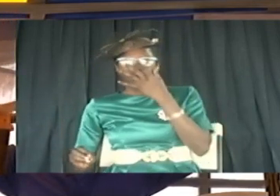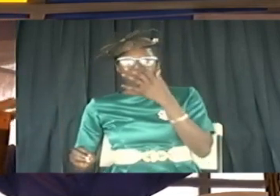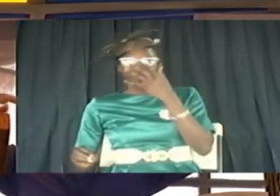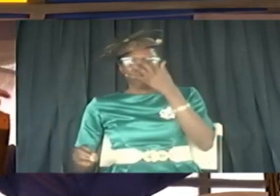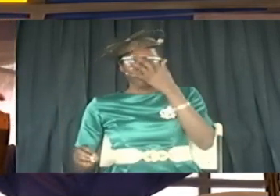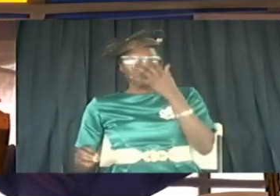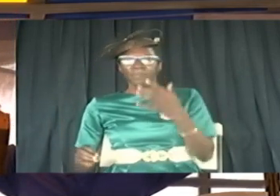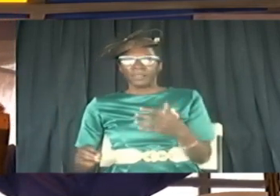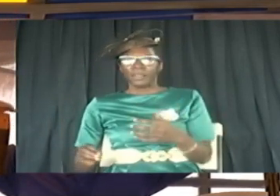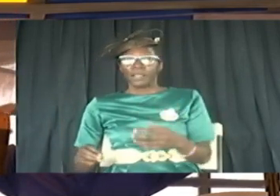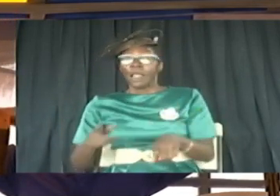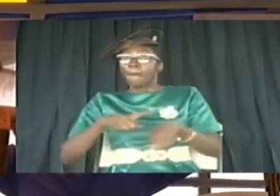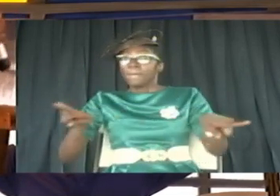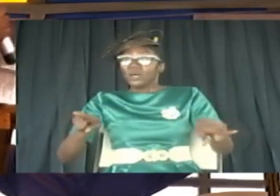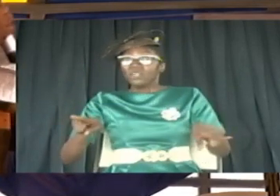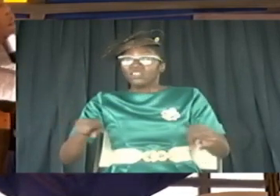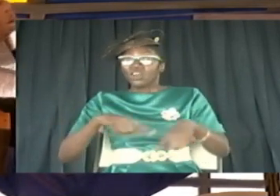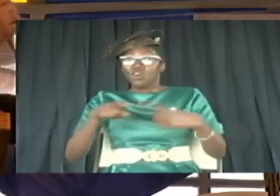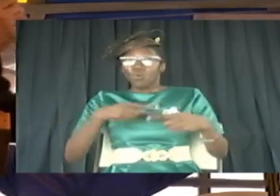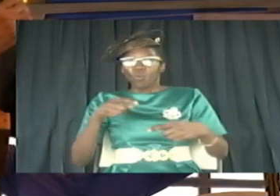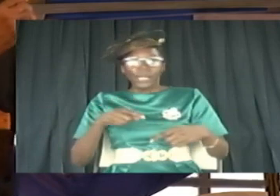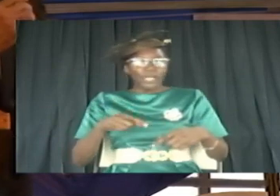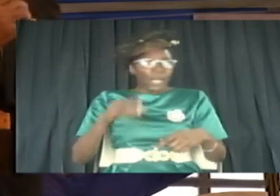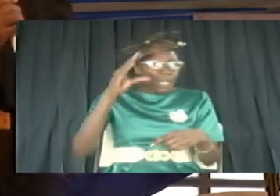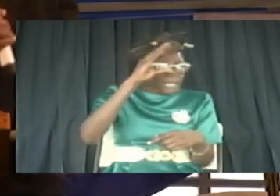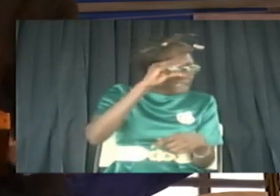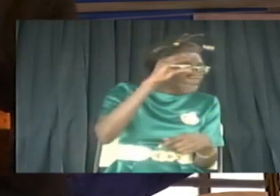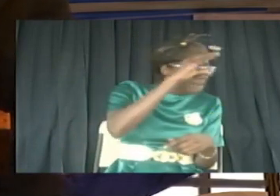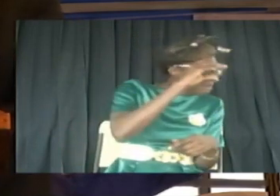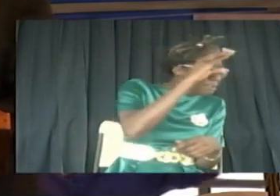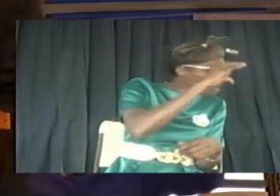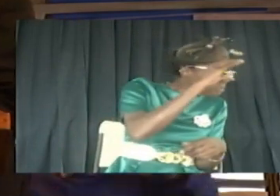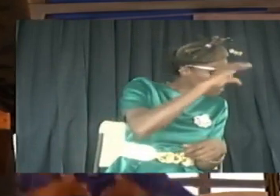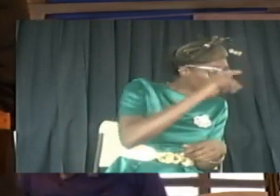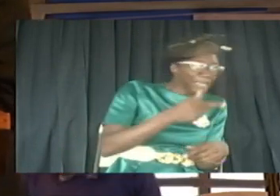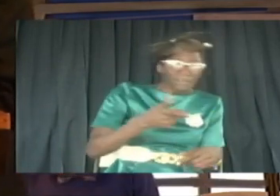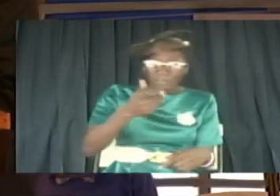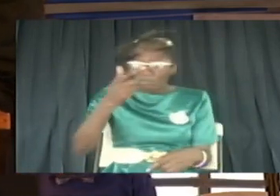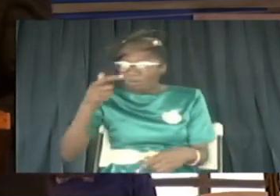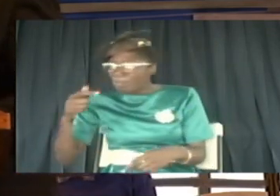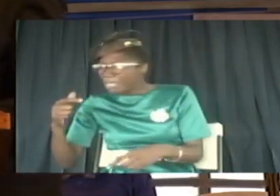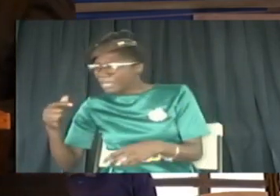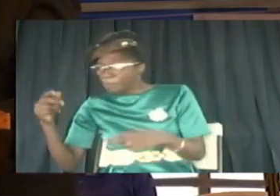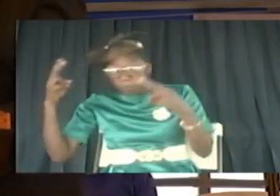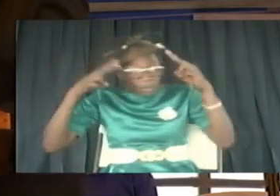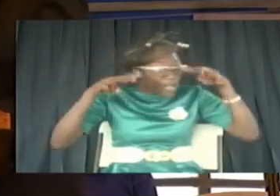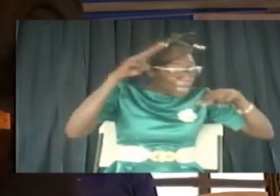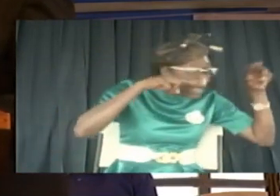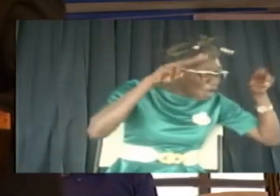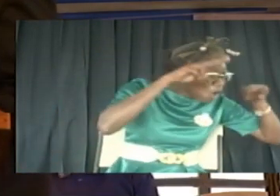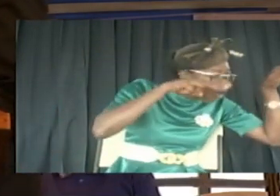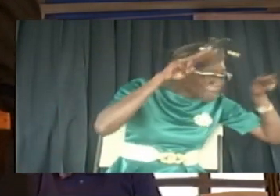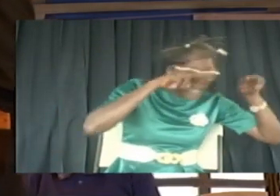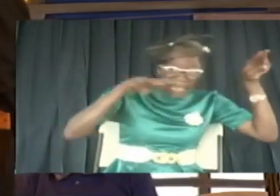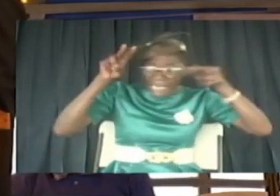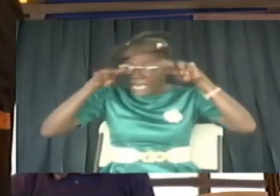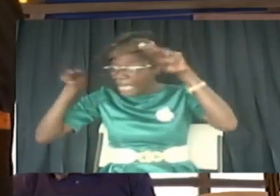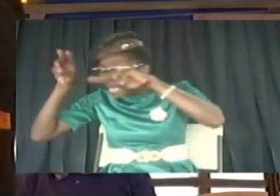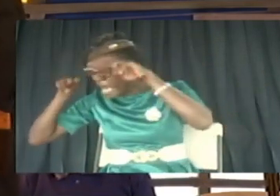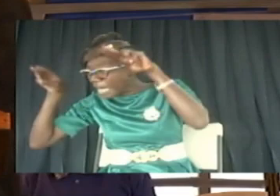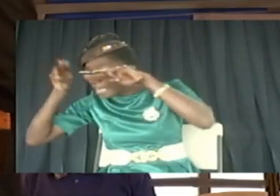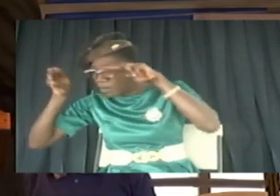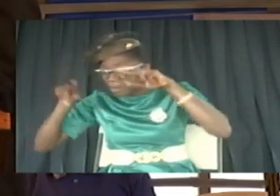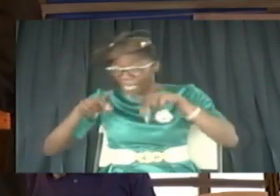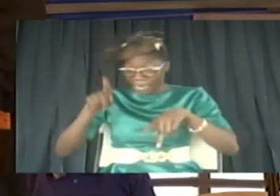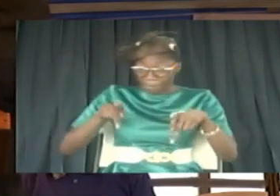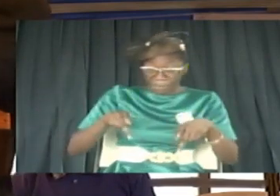no. But when the spies came in and she recognized that these were people of God and they served the